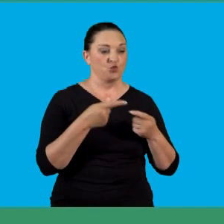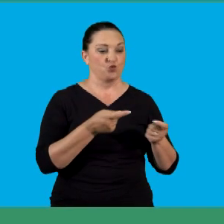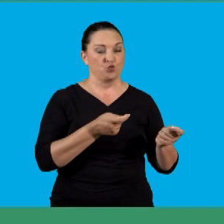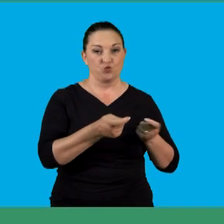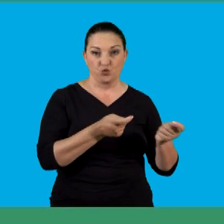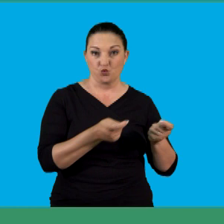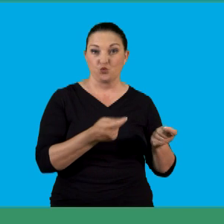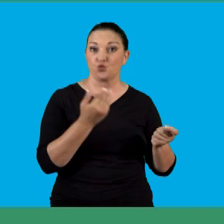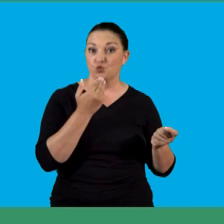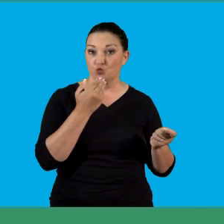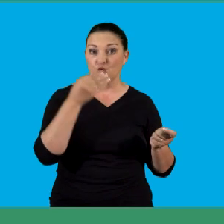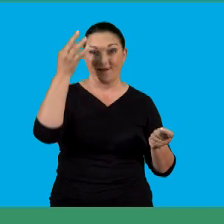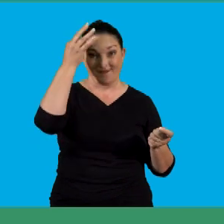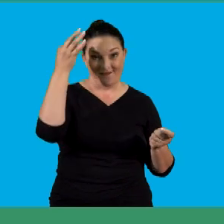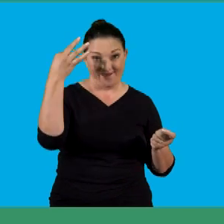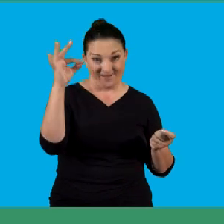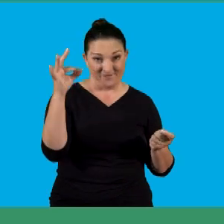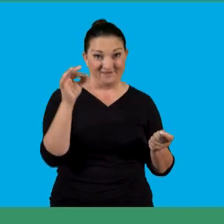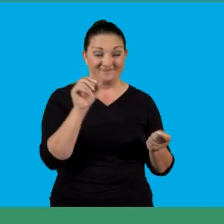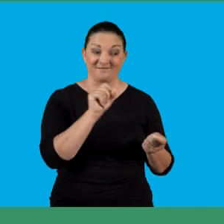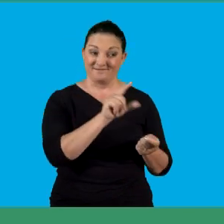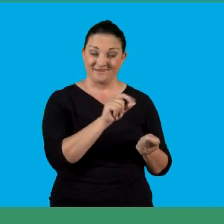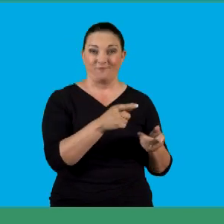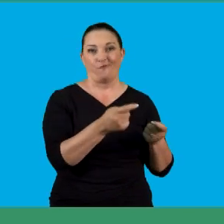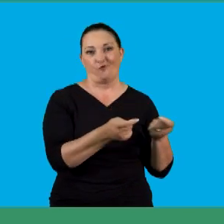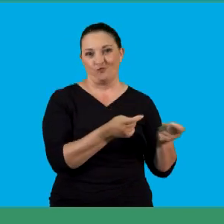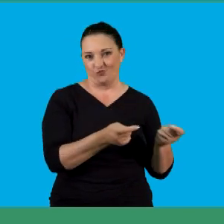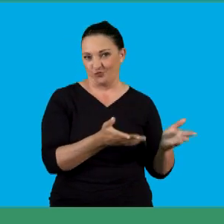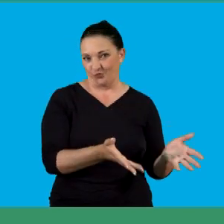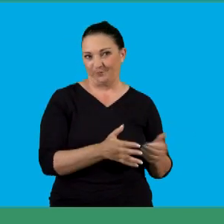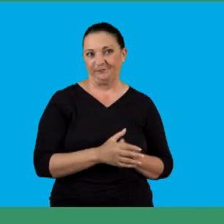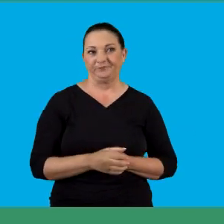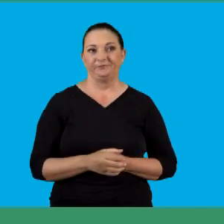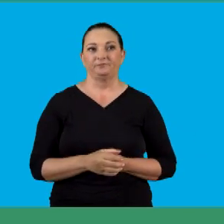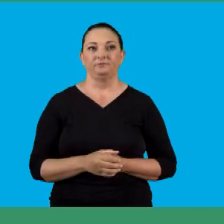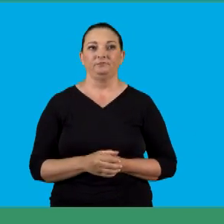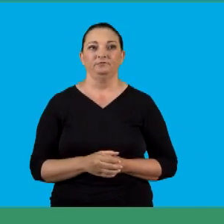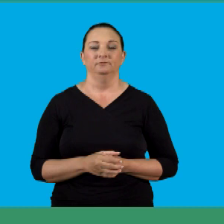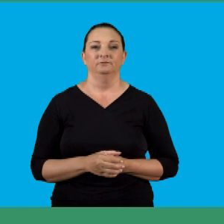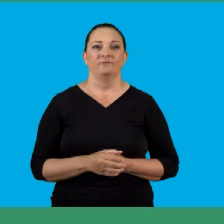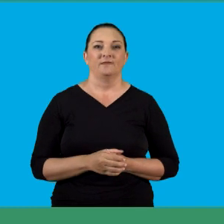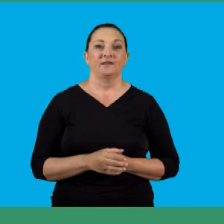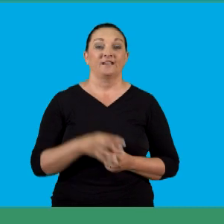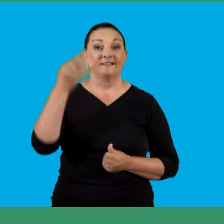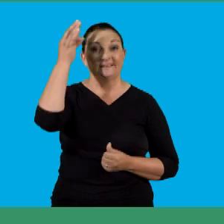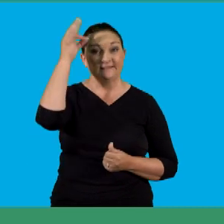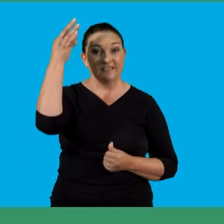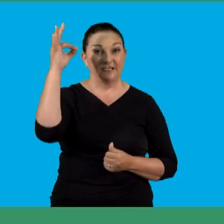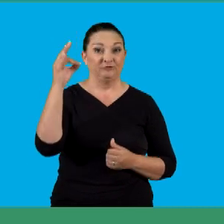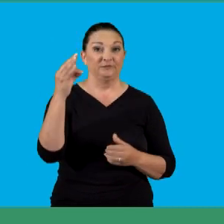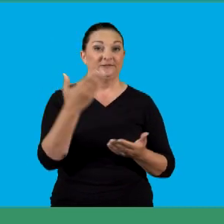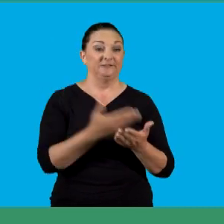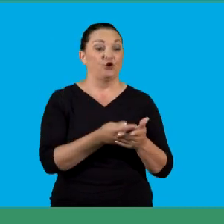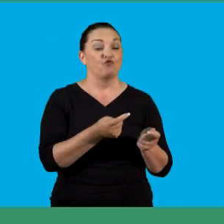and government-controlled enterprises, also known as state-owned companies or enterprises, which is